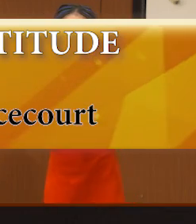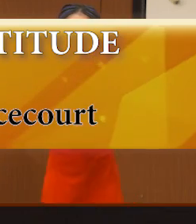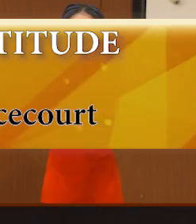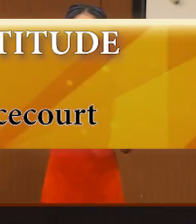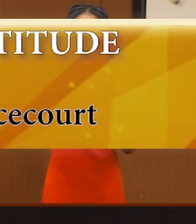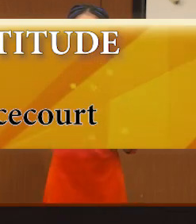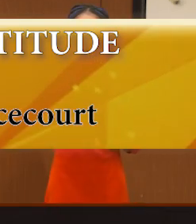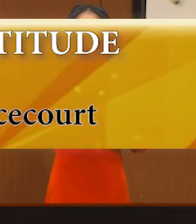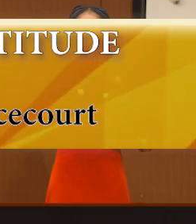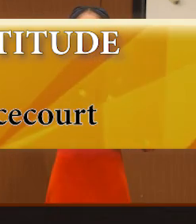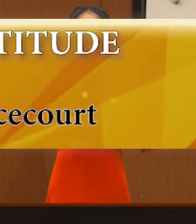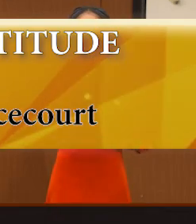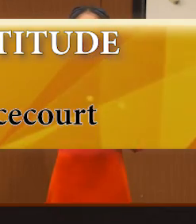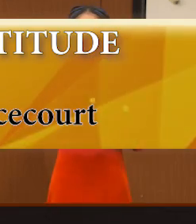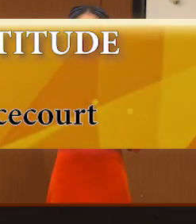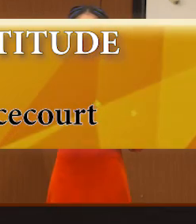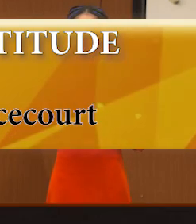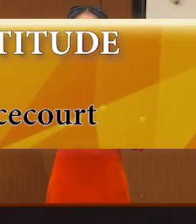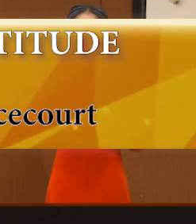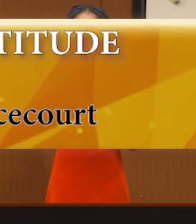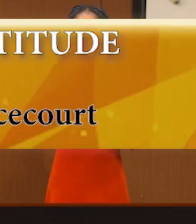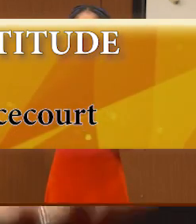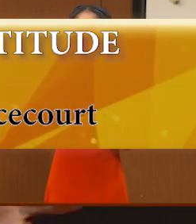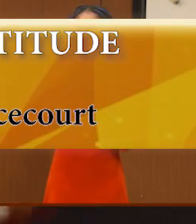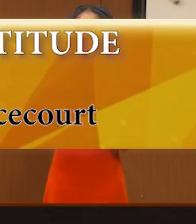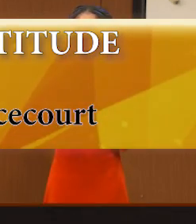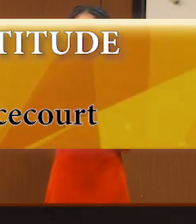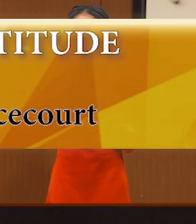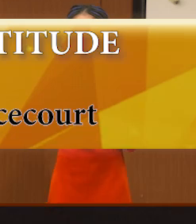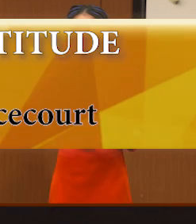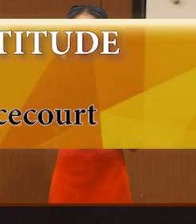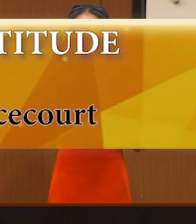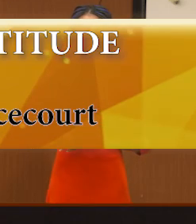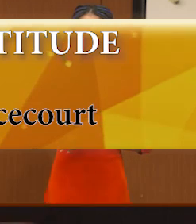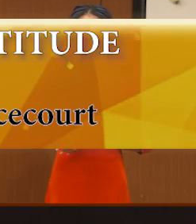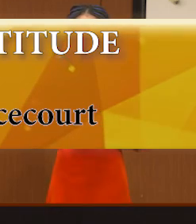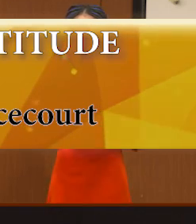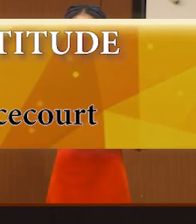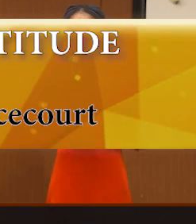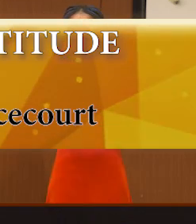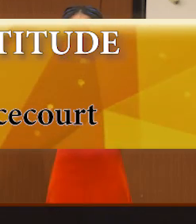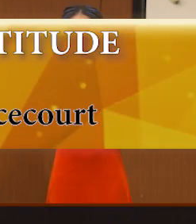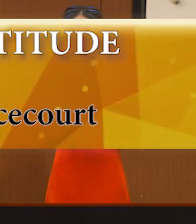invited sometime February 2022. I said, once I'm invited, I will come.